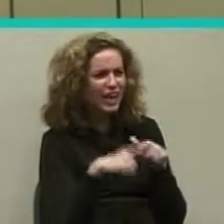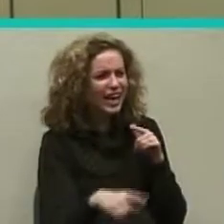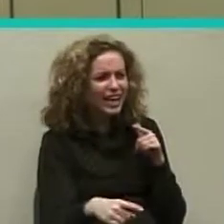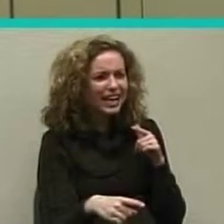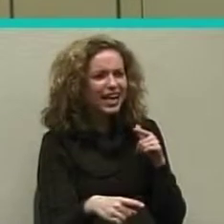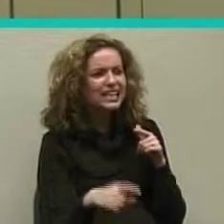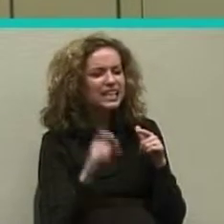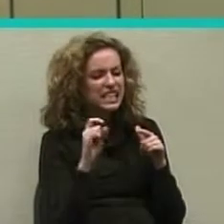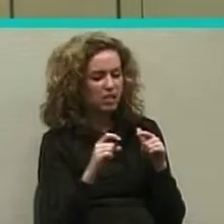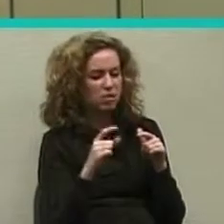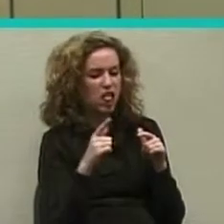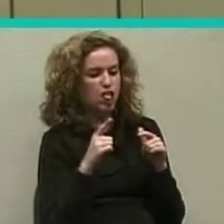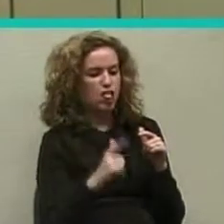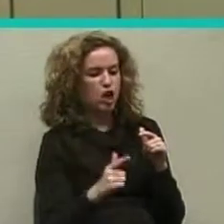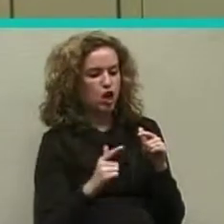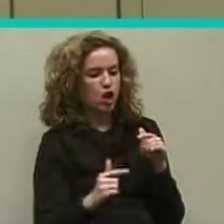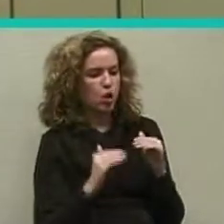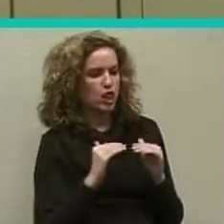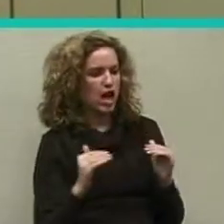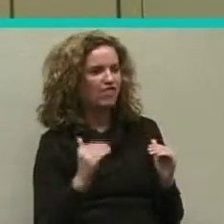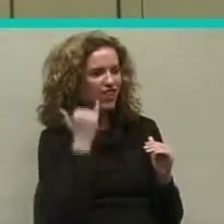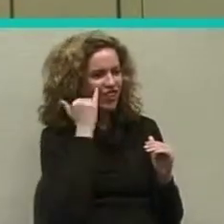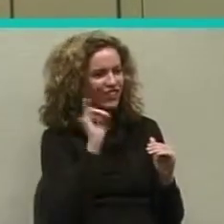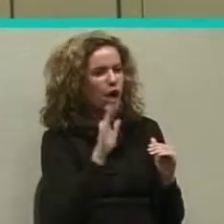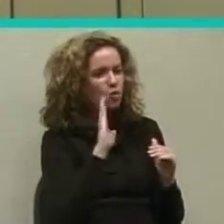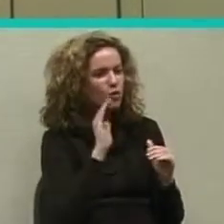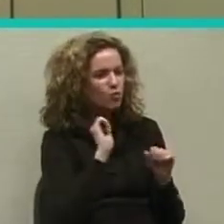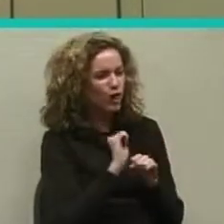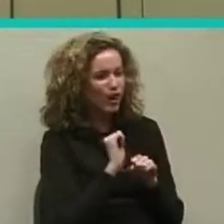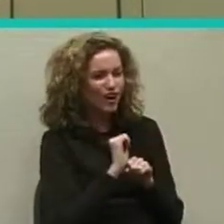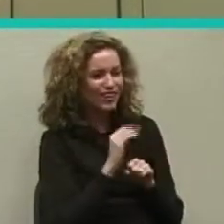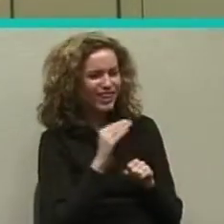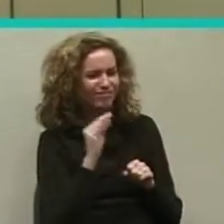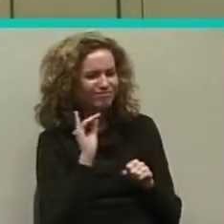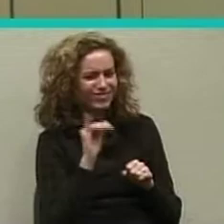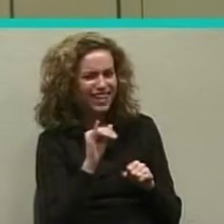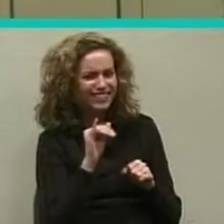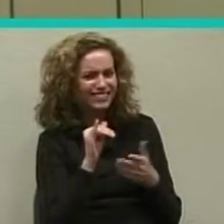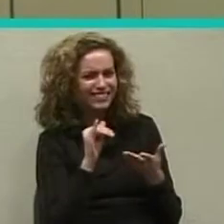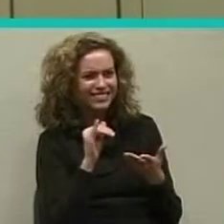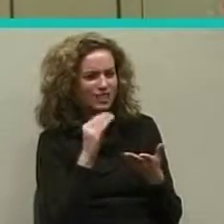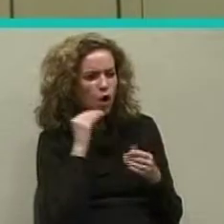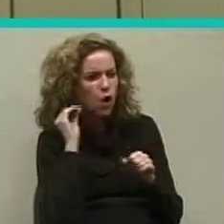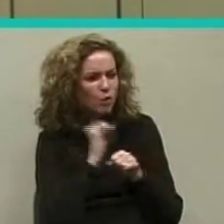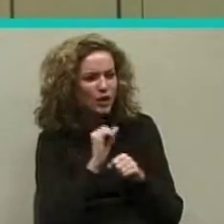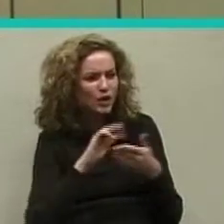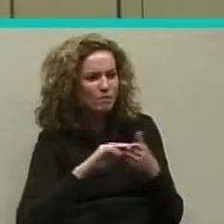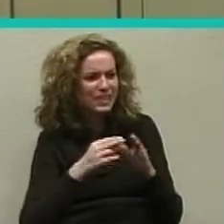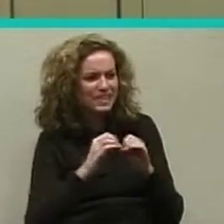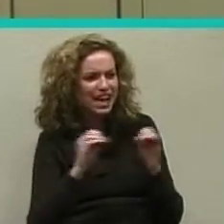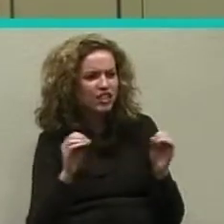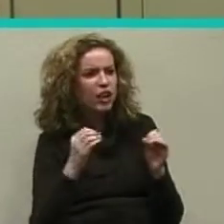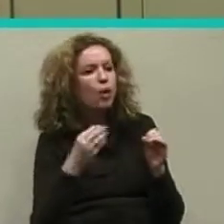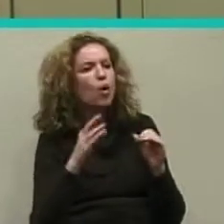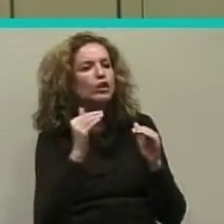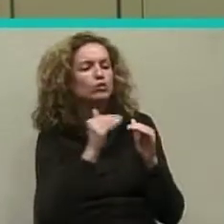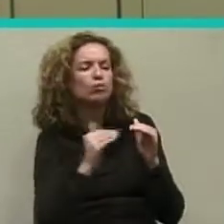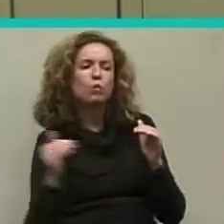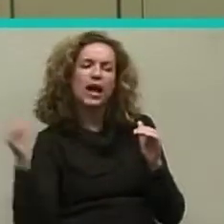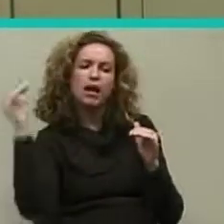a low common denominator that it's meaningless for homework for most of the kids, or it's way above what some of the kids can